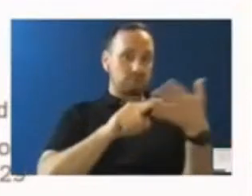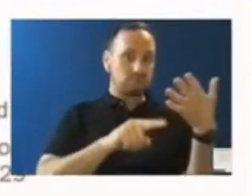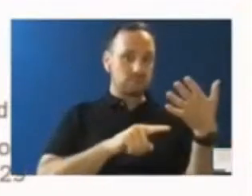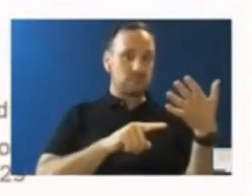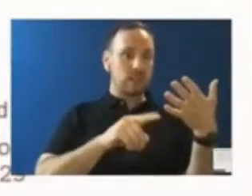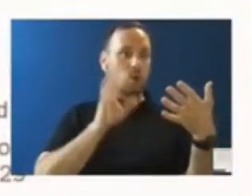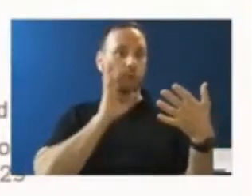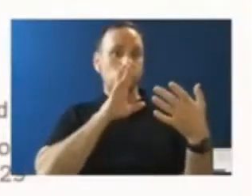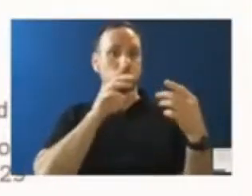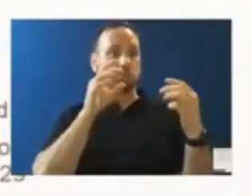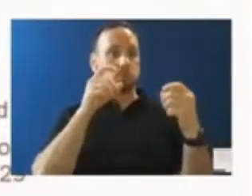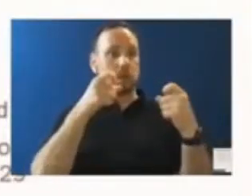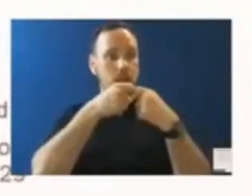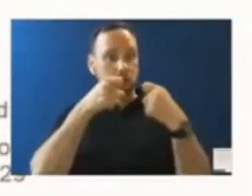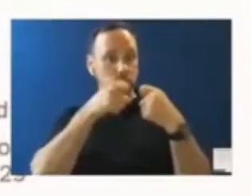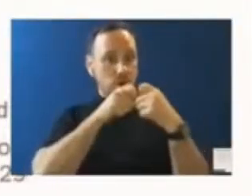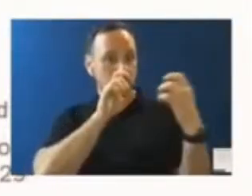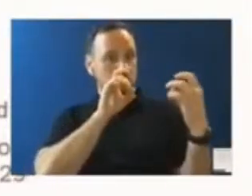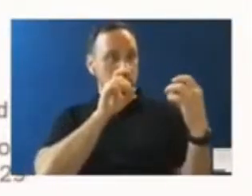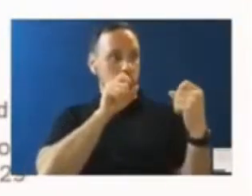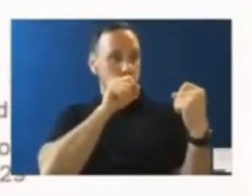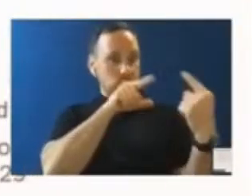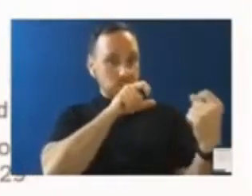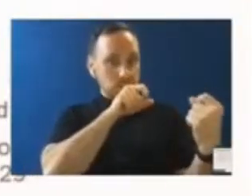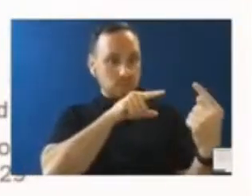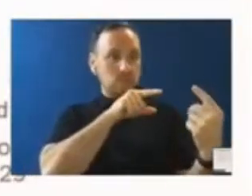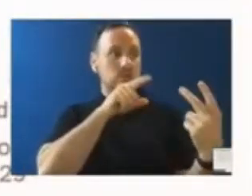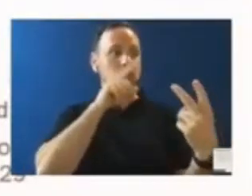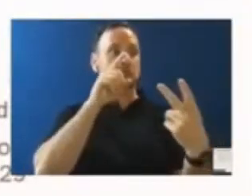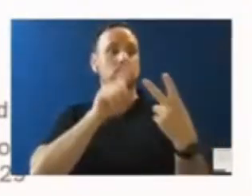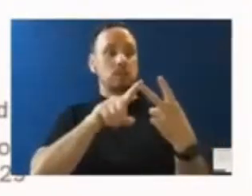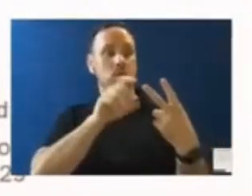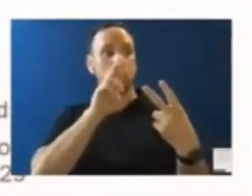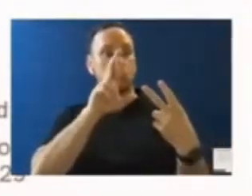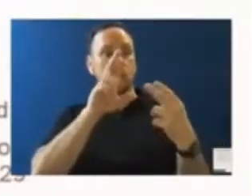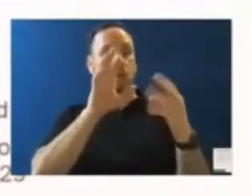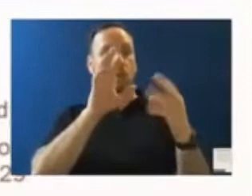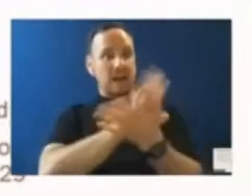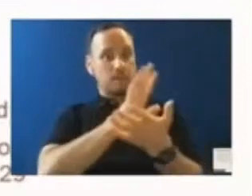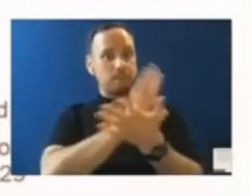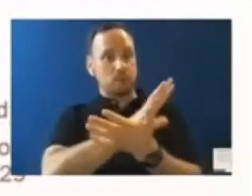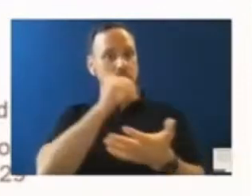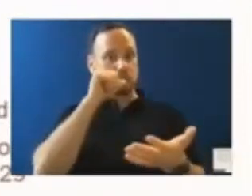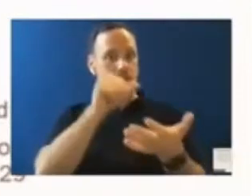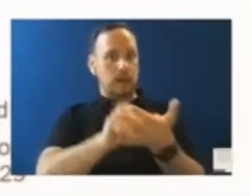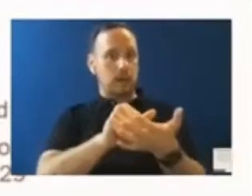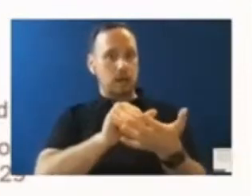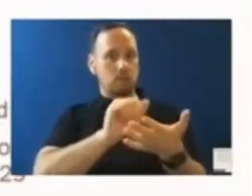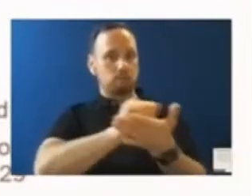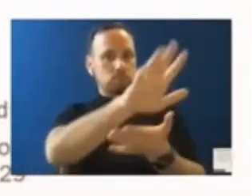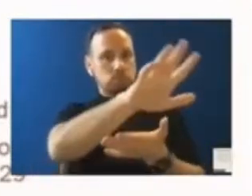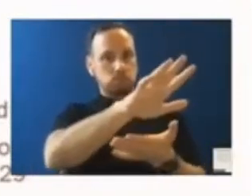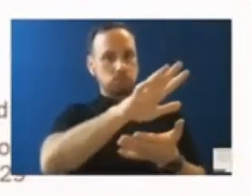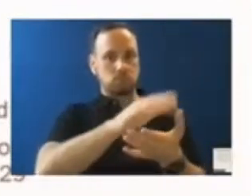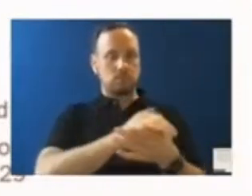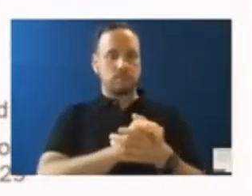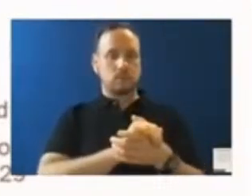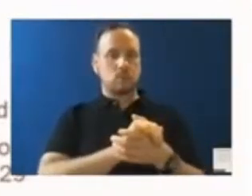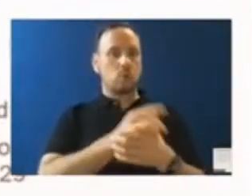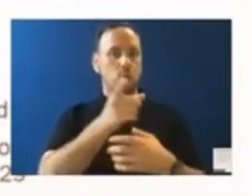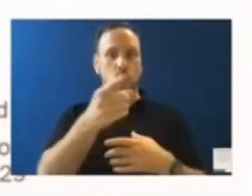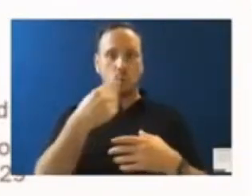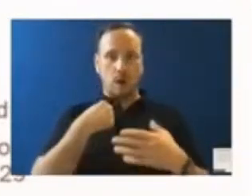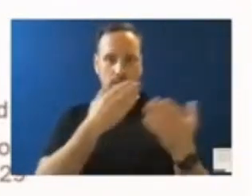electronically for those families that want to print those themselves. We'll make sure the schools have them so families have access to the forms, and